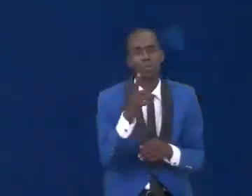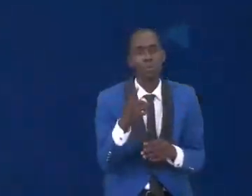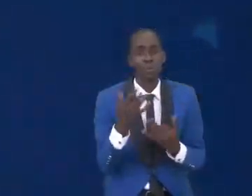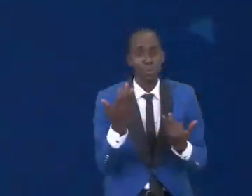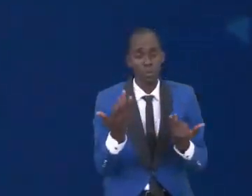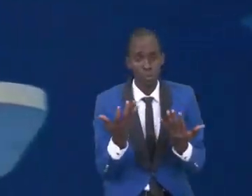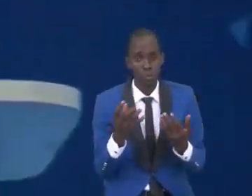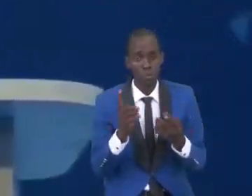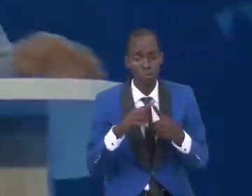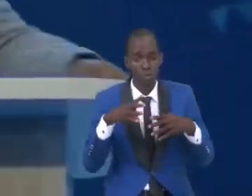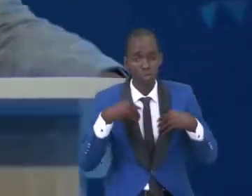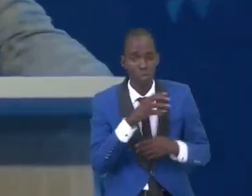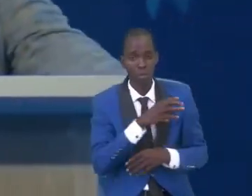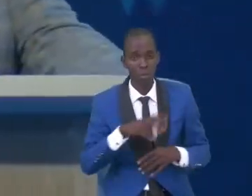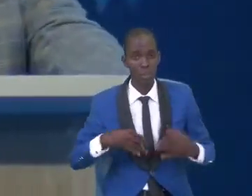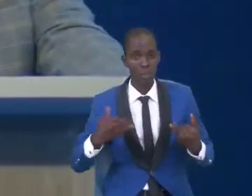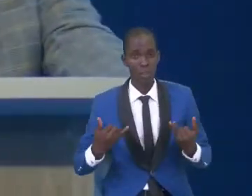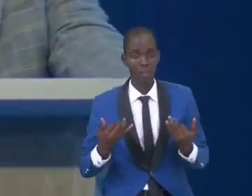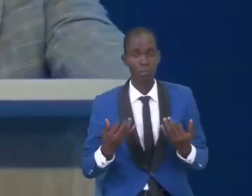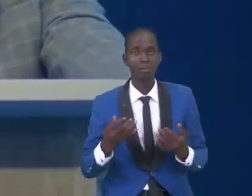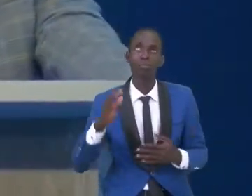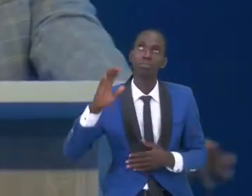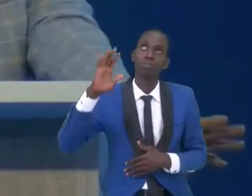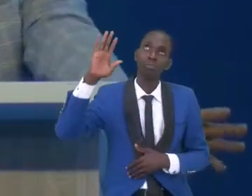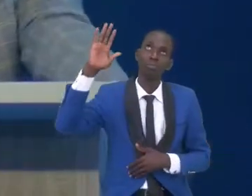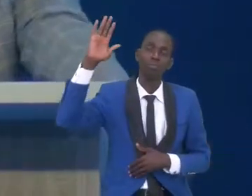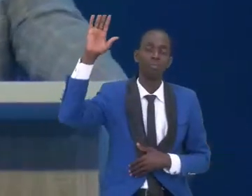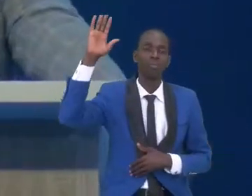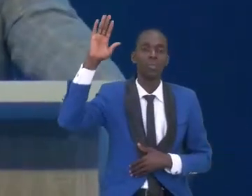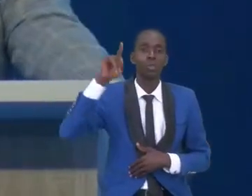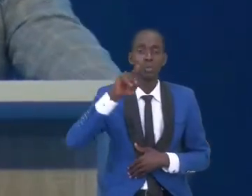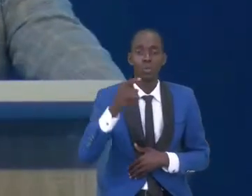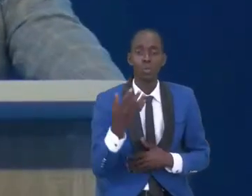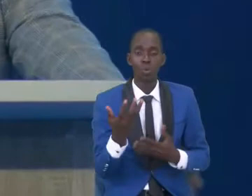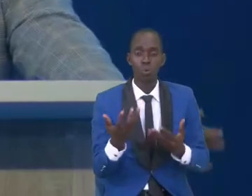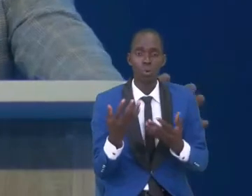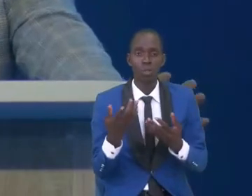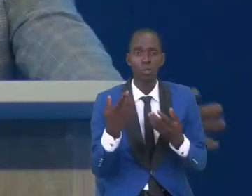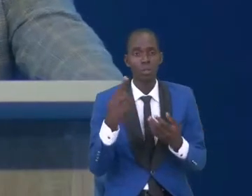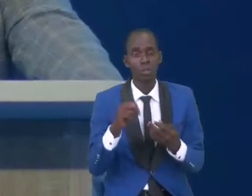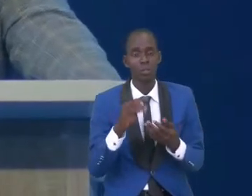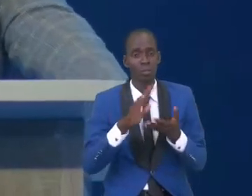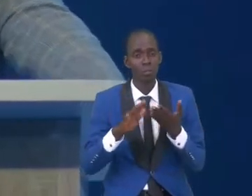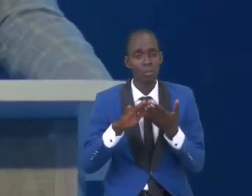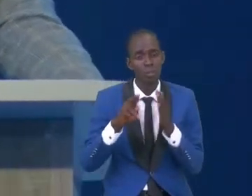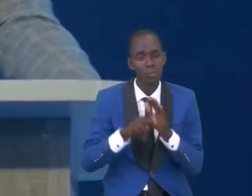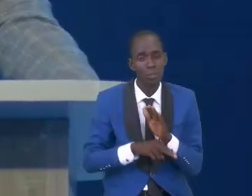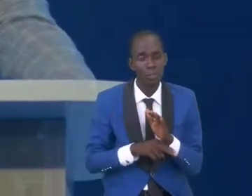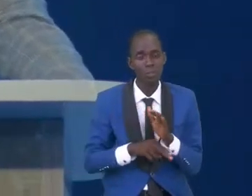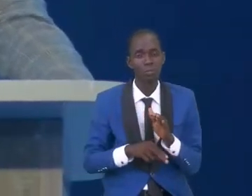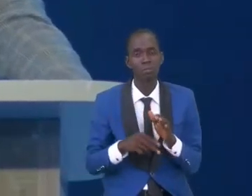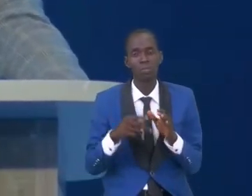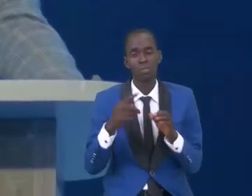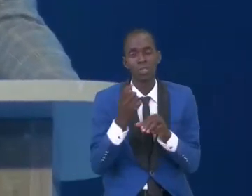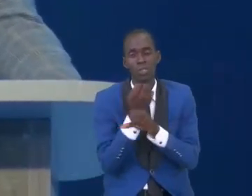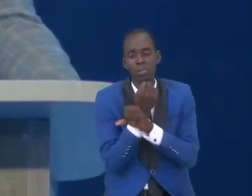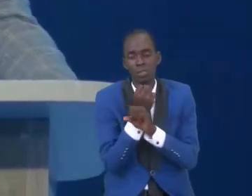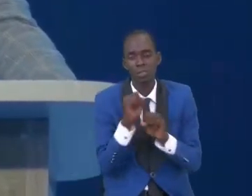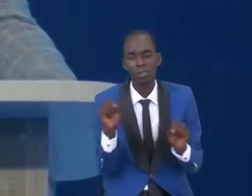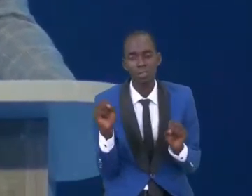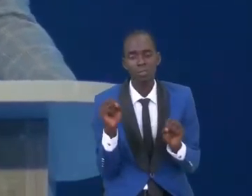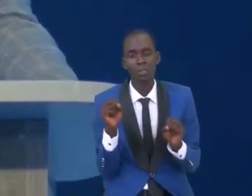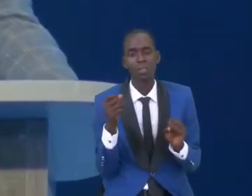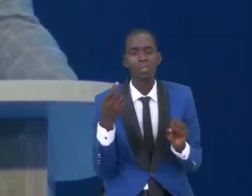you are raising up your hand for the forgiveness, for the salvation, for the peace